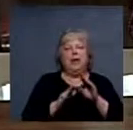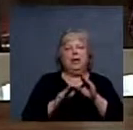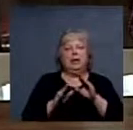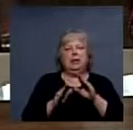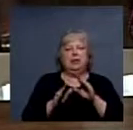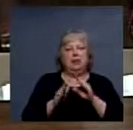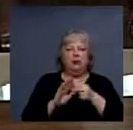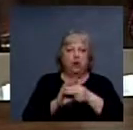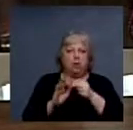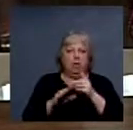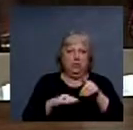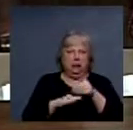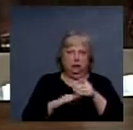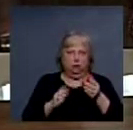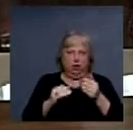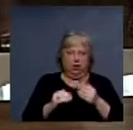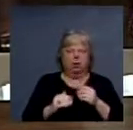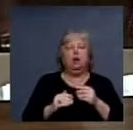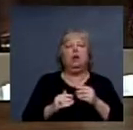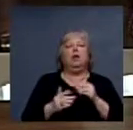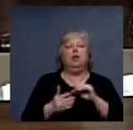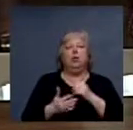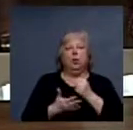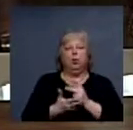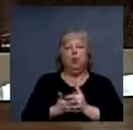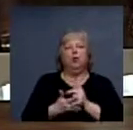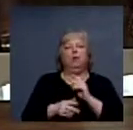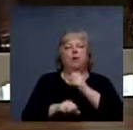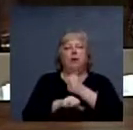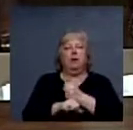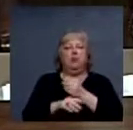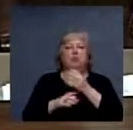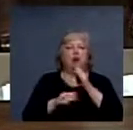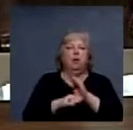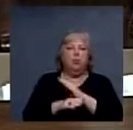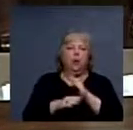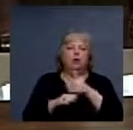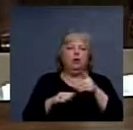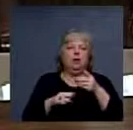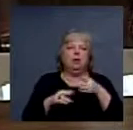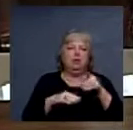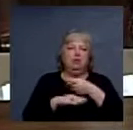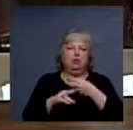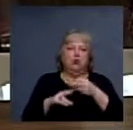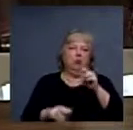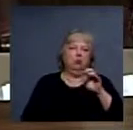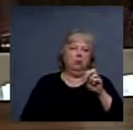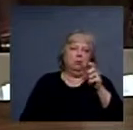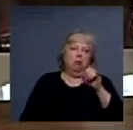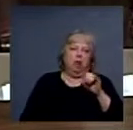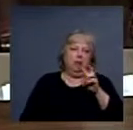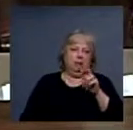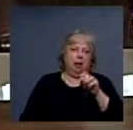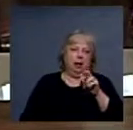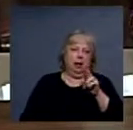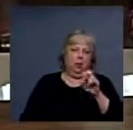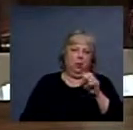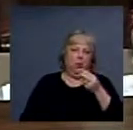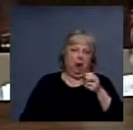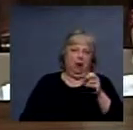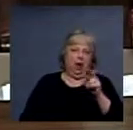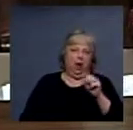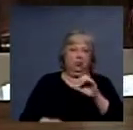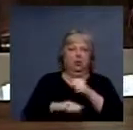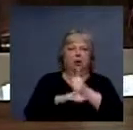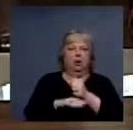district. An ordinance to approve a planned zoning development, establish a planned commercial district titled Moxie Warehouse, revised short form PCD, located